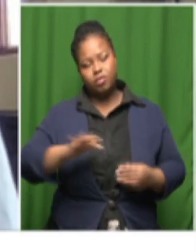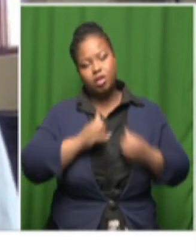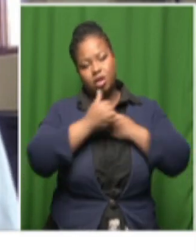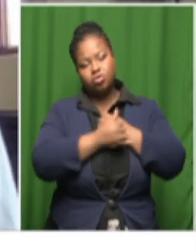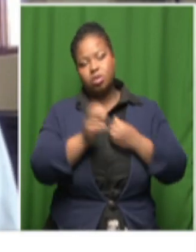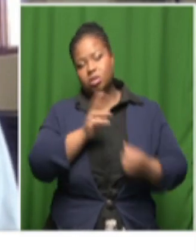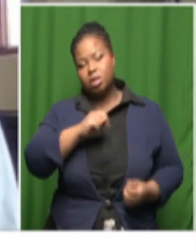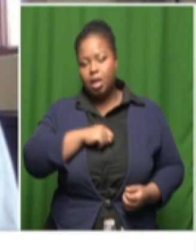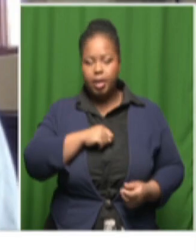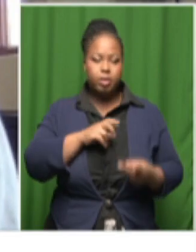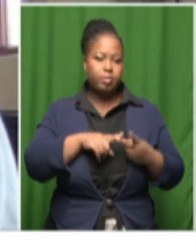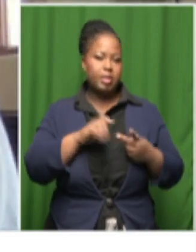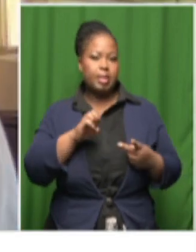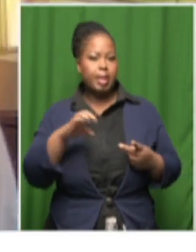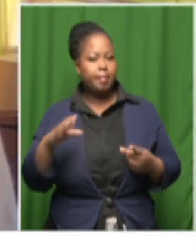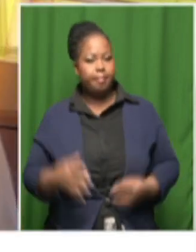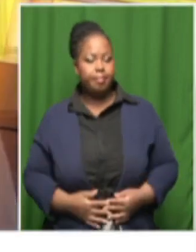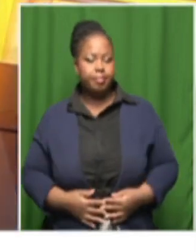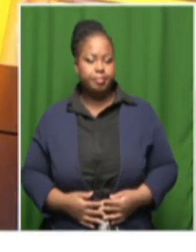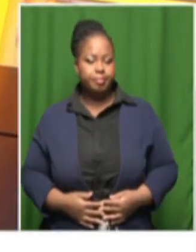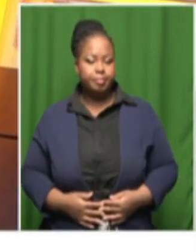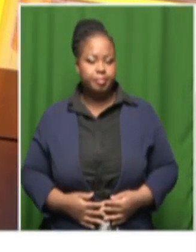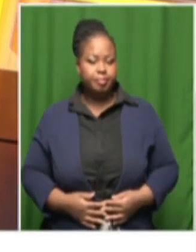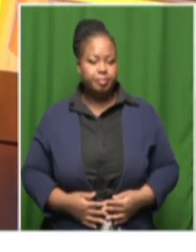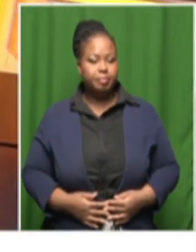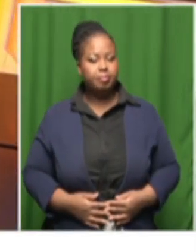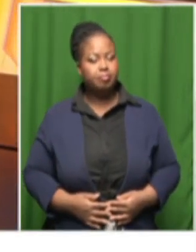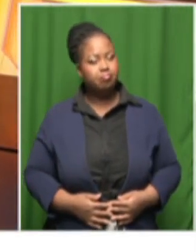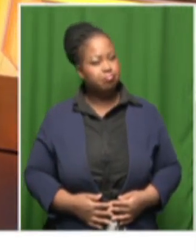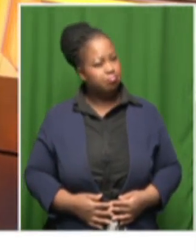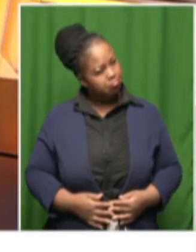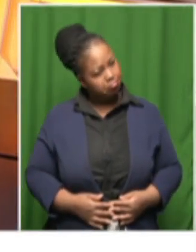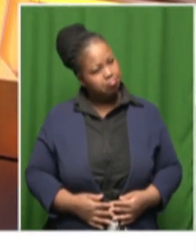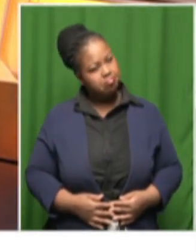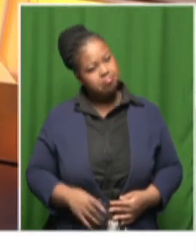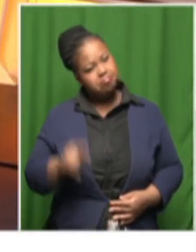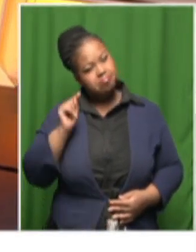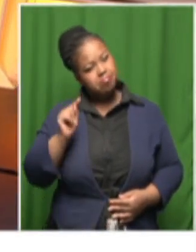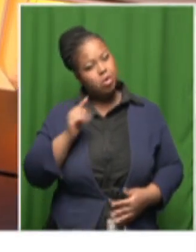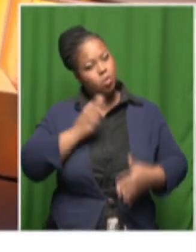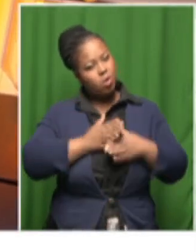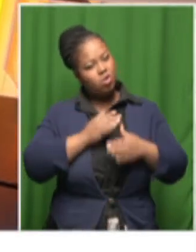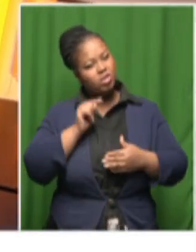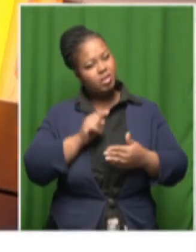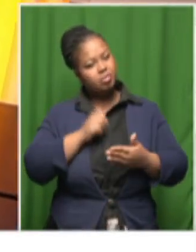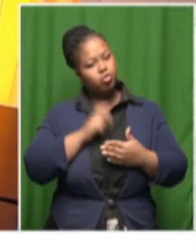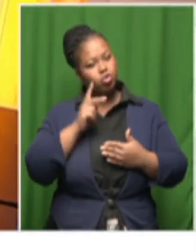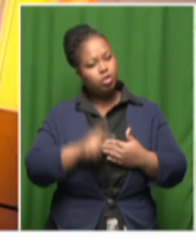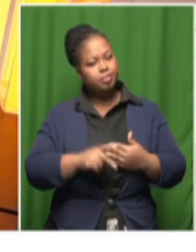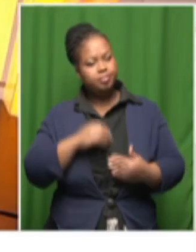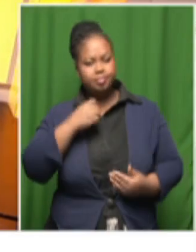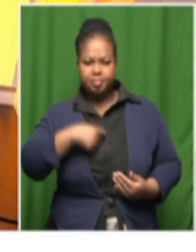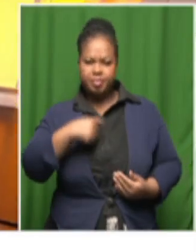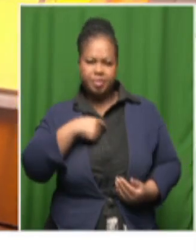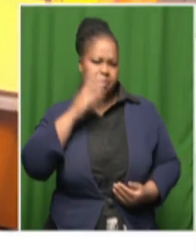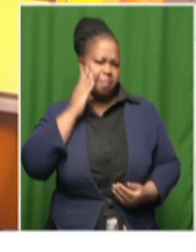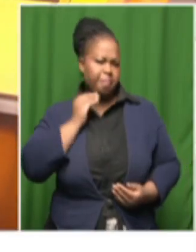Eastern Cape. Talk to us about some of the lessons that came with working on this project personally for